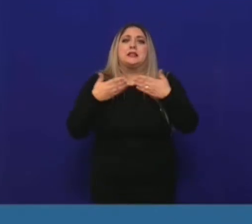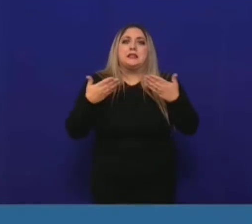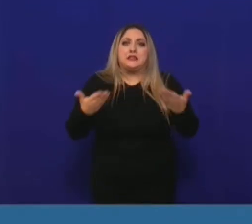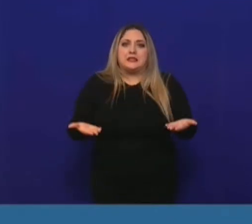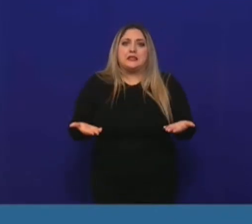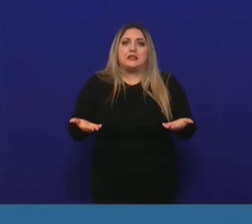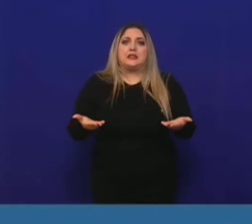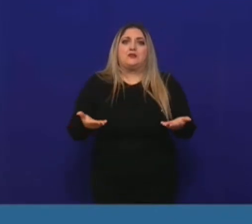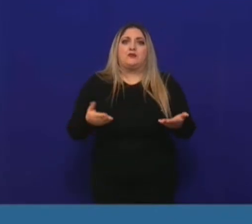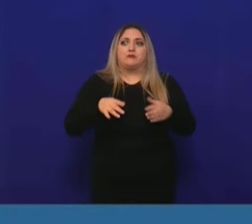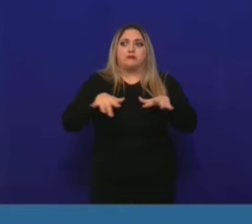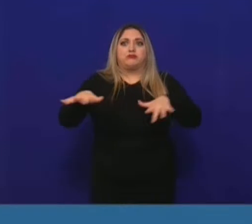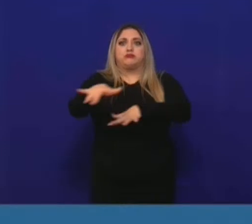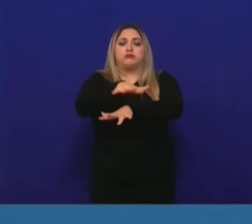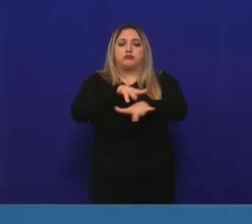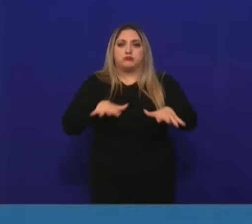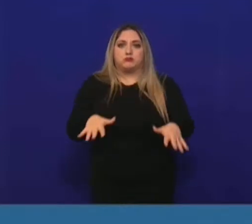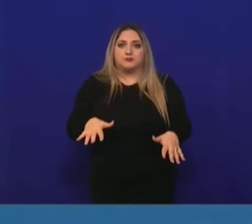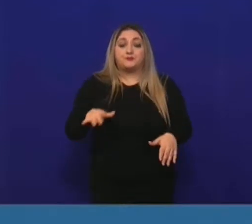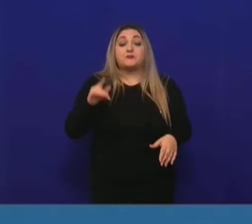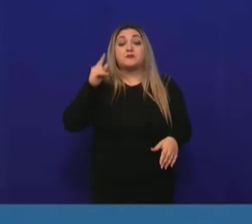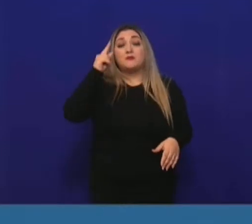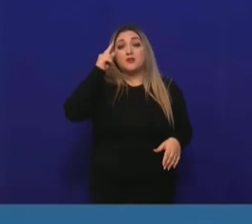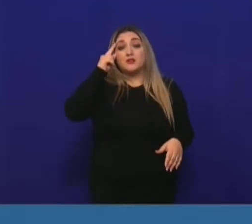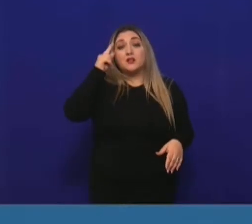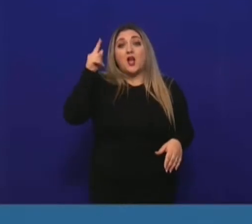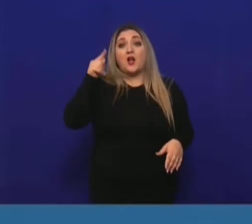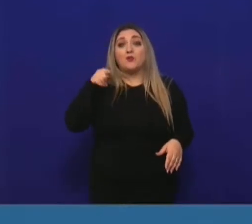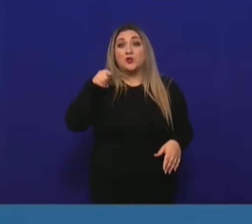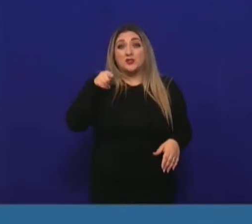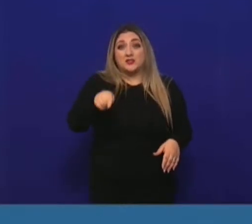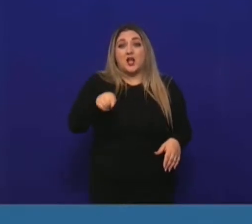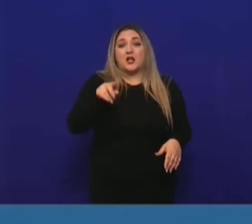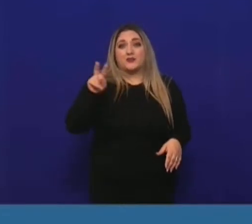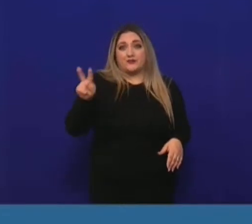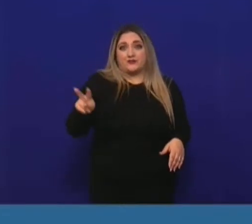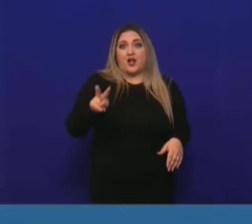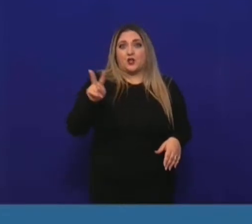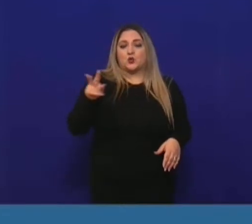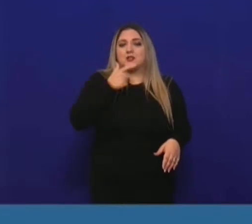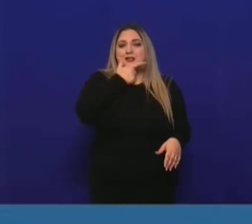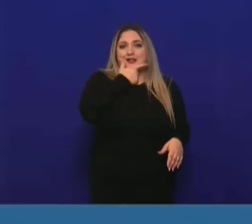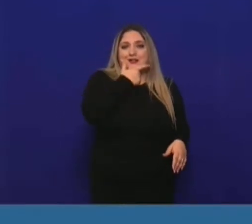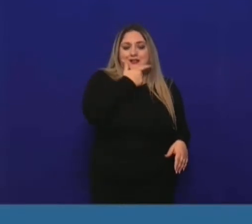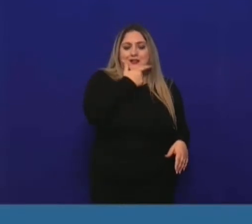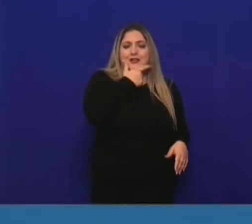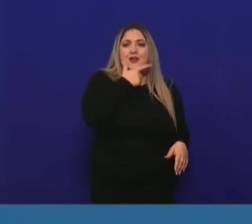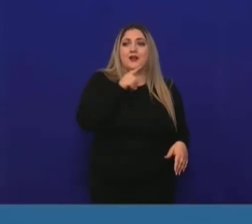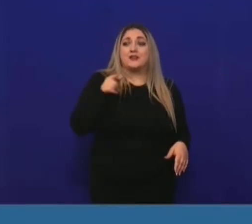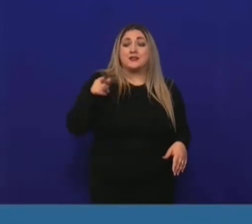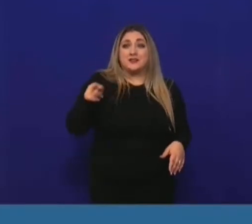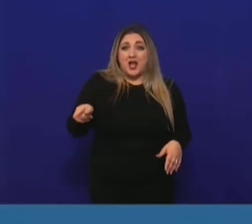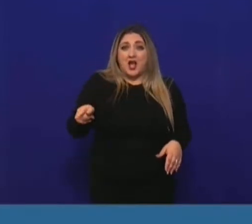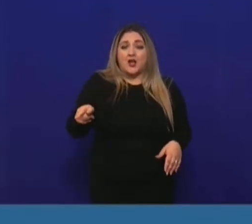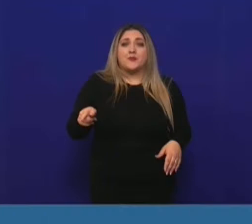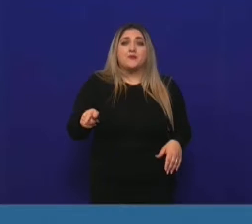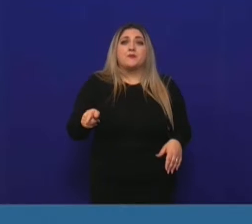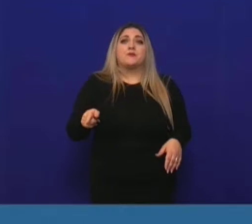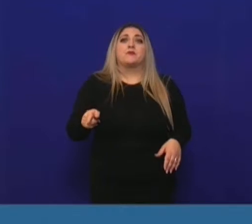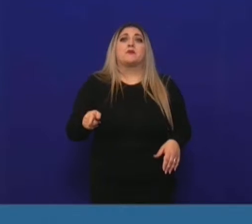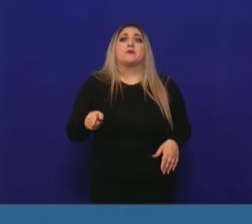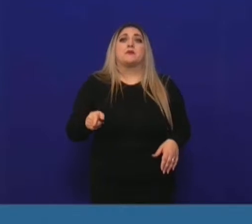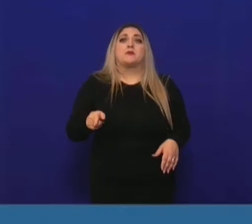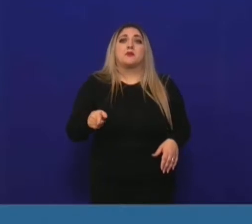il-pathogenista tal-virus. Fatti li nafu fuq dan il-virus huwa li dan il-varjant tal-Ingilterra jiġi trasmess